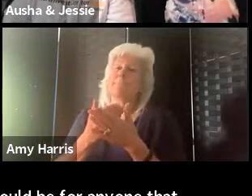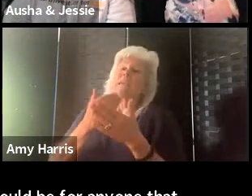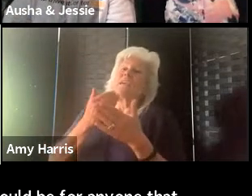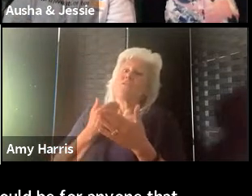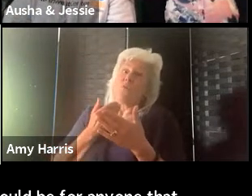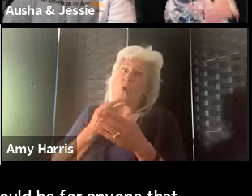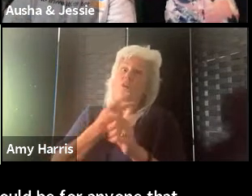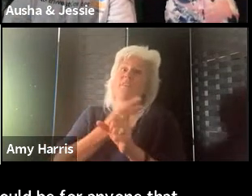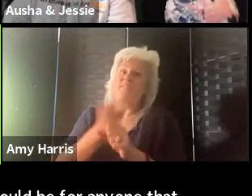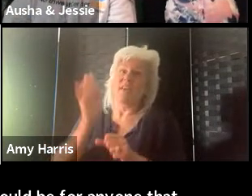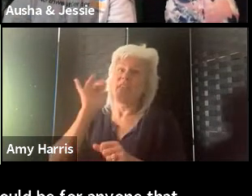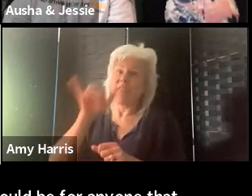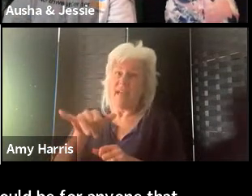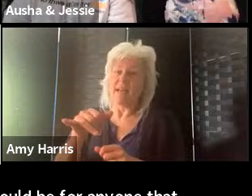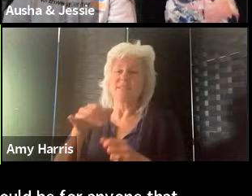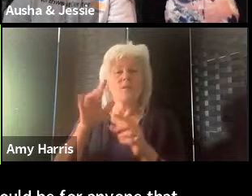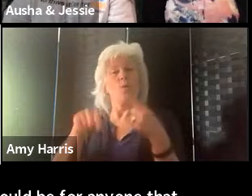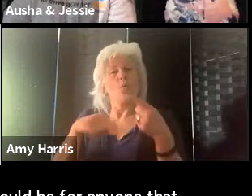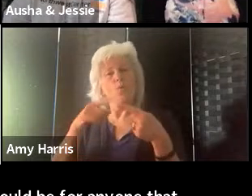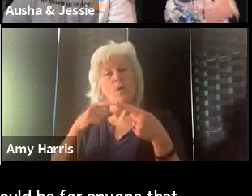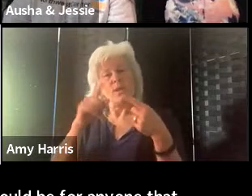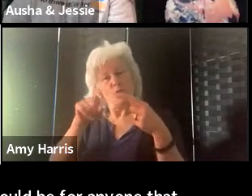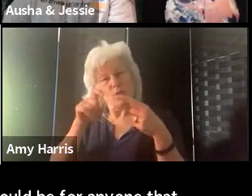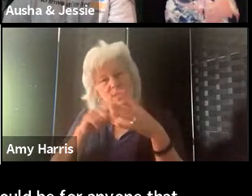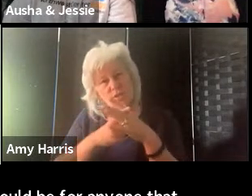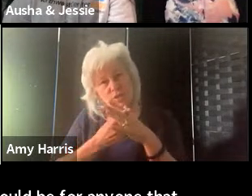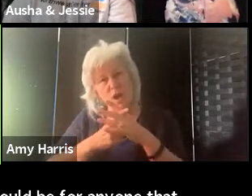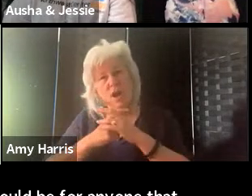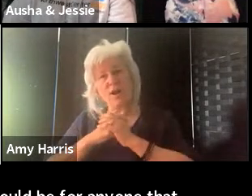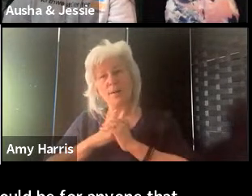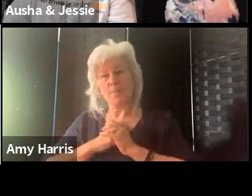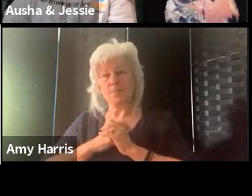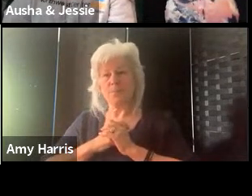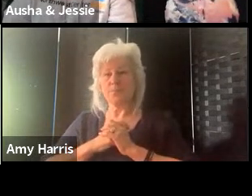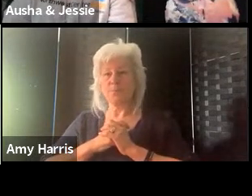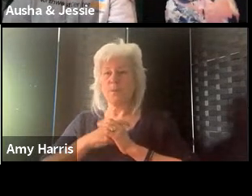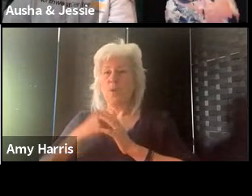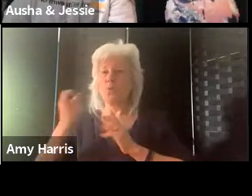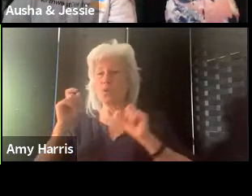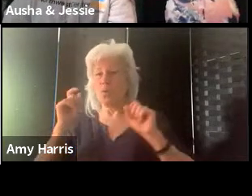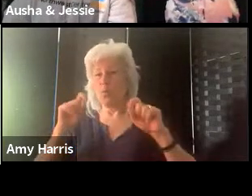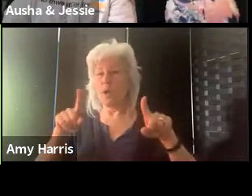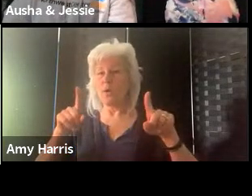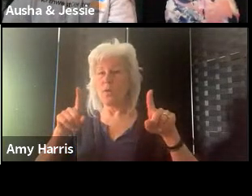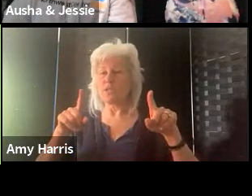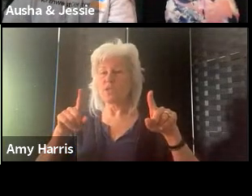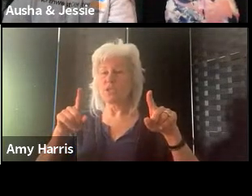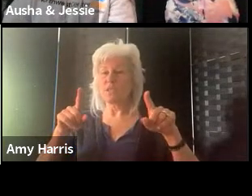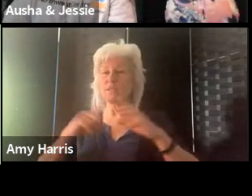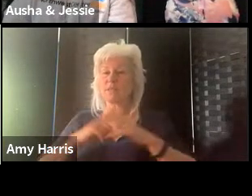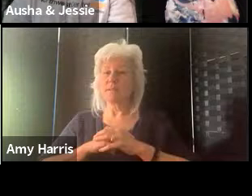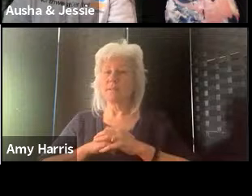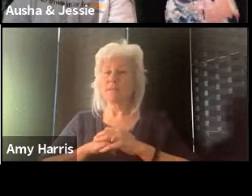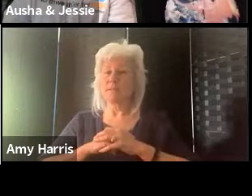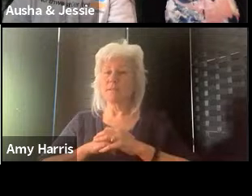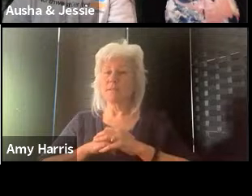Absolutely. Thank you, Carrie. So one question that came up, and this could be answered by anyone, including